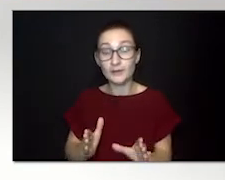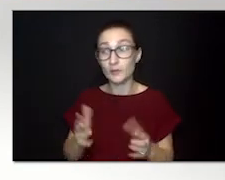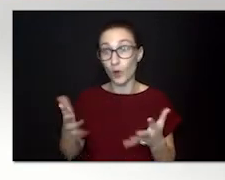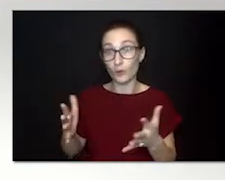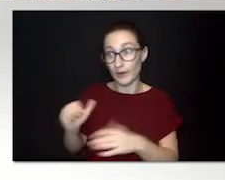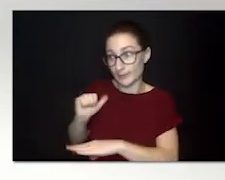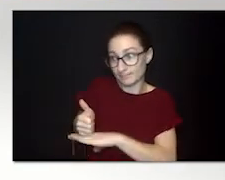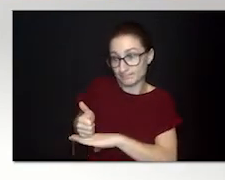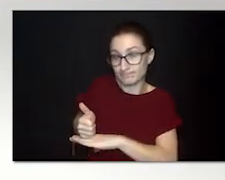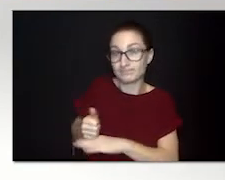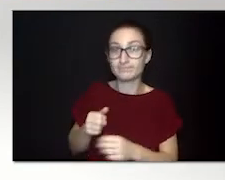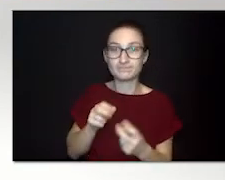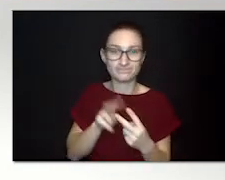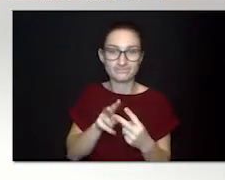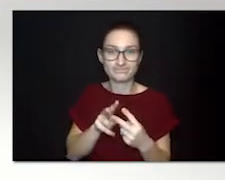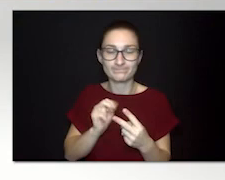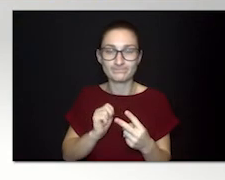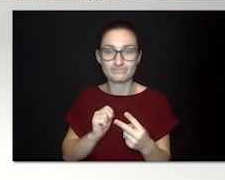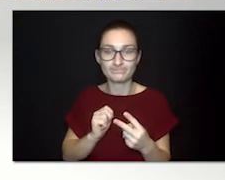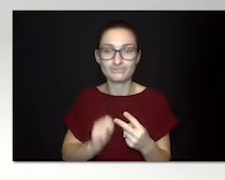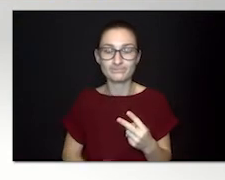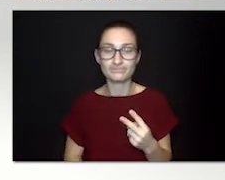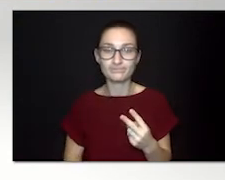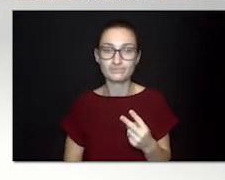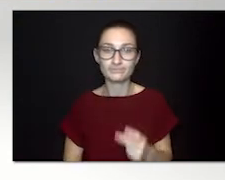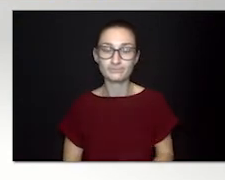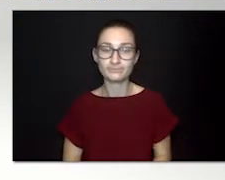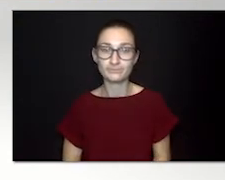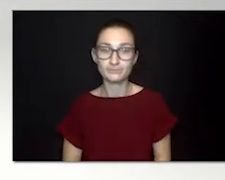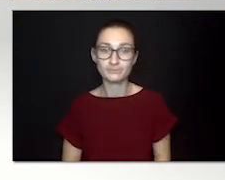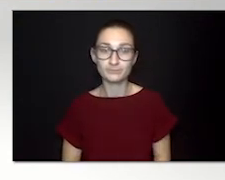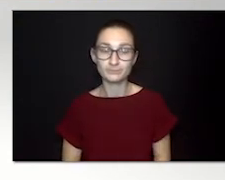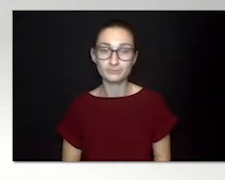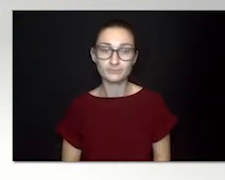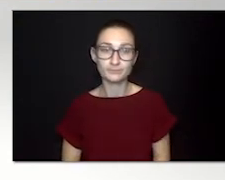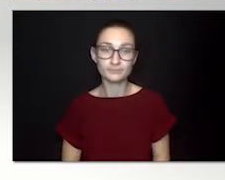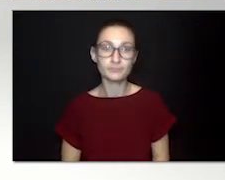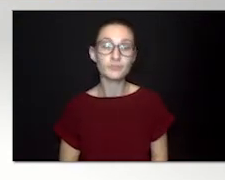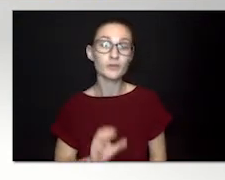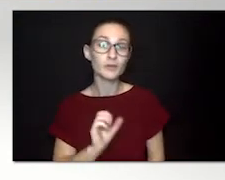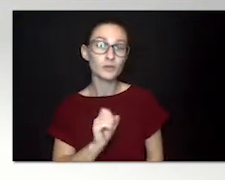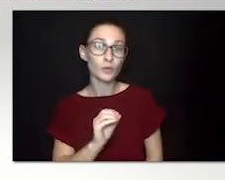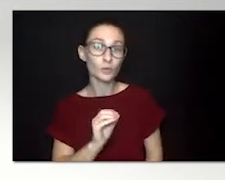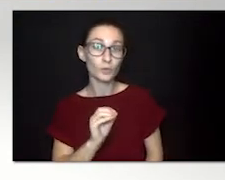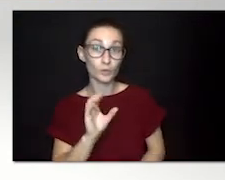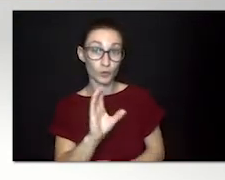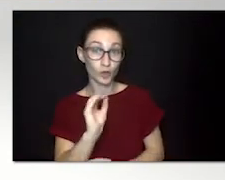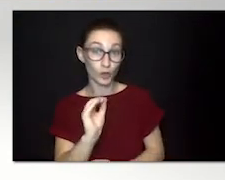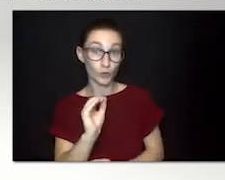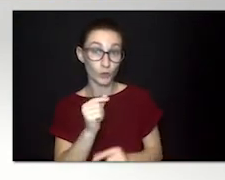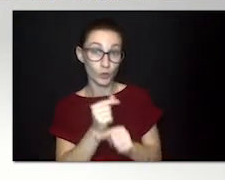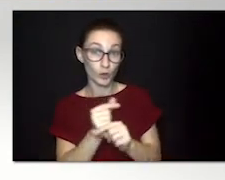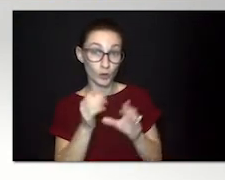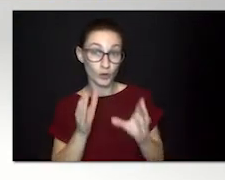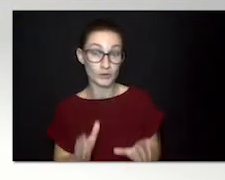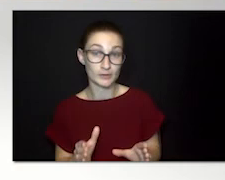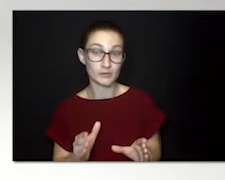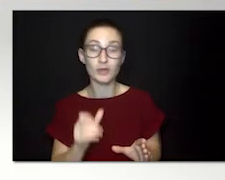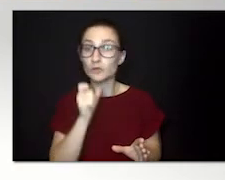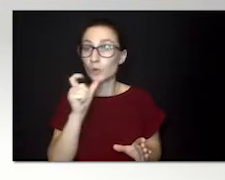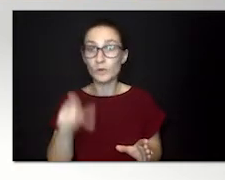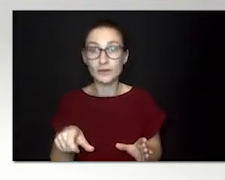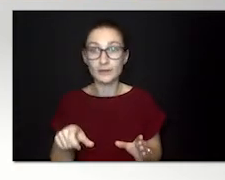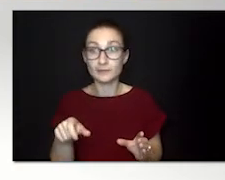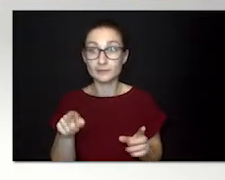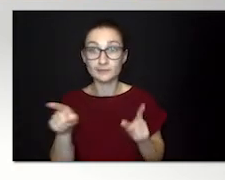have a standby guardian appointed. So there are two different ways you can do it. And so we're co-guardians. Okay. That would